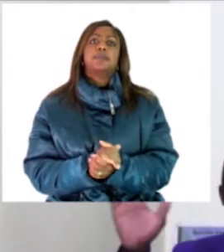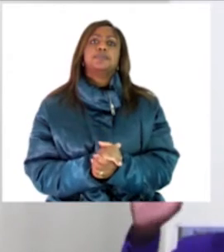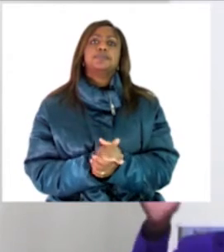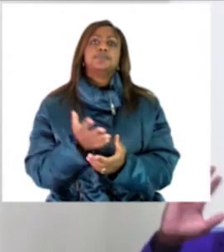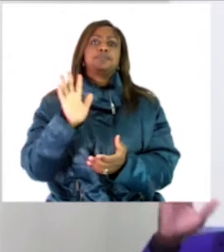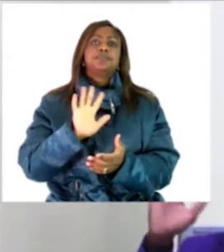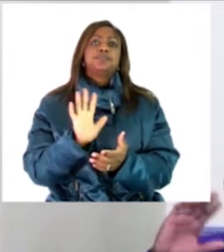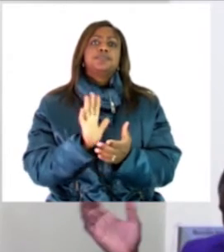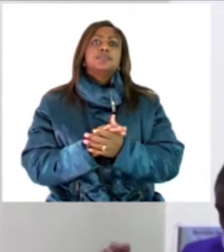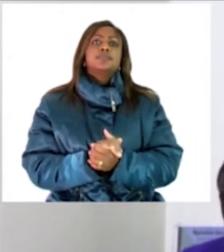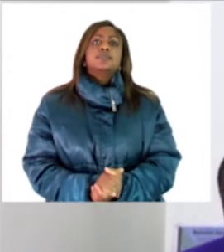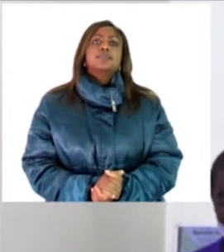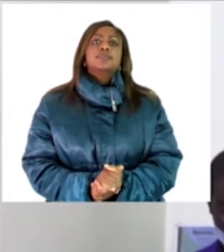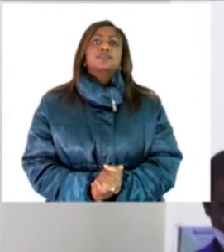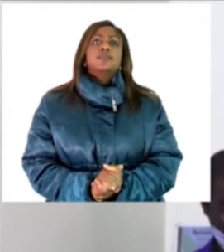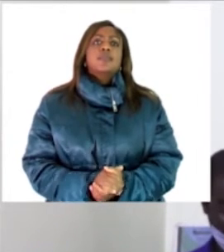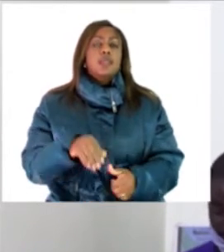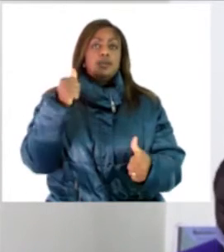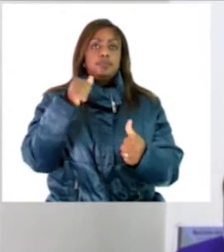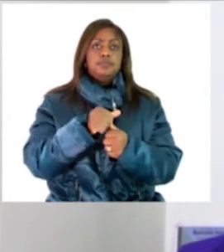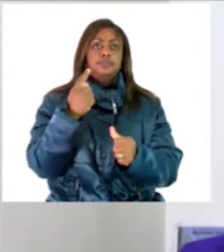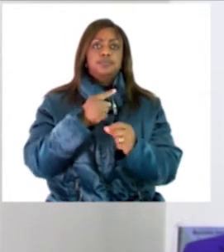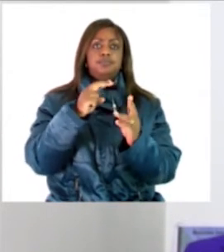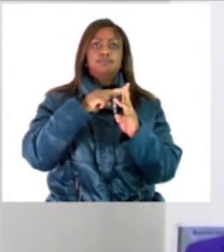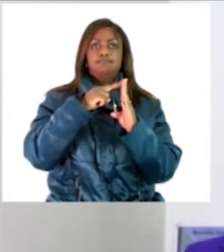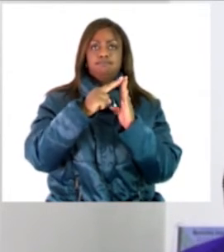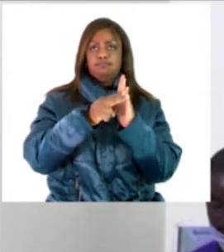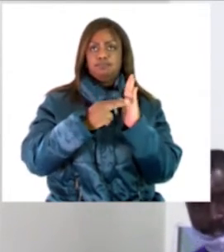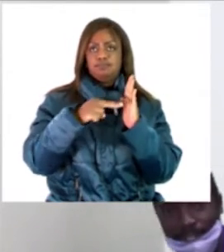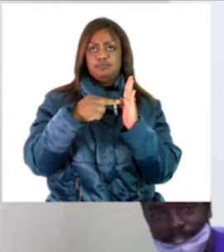Pomwene. Let's not forget to sanitize our hands